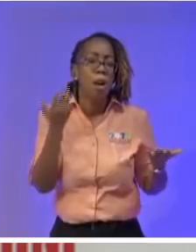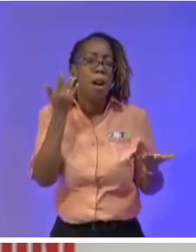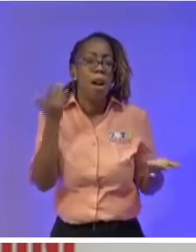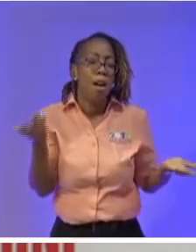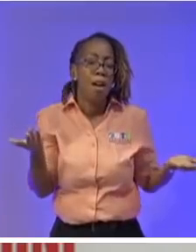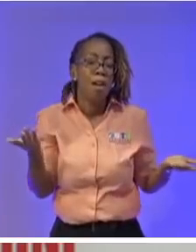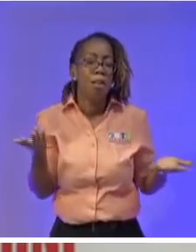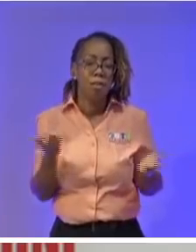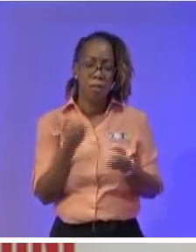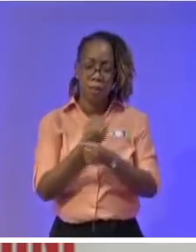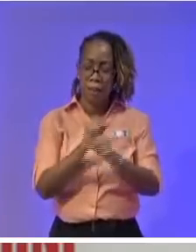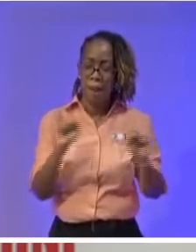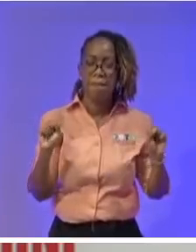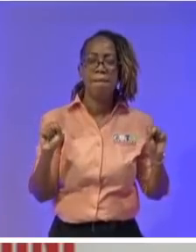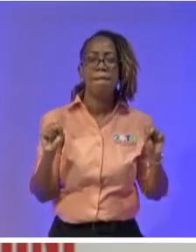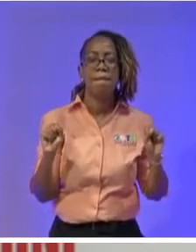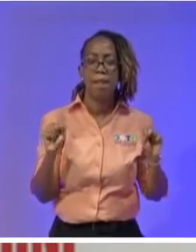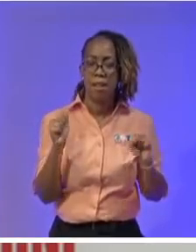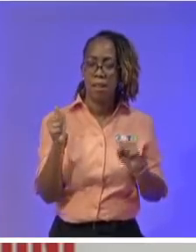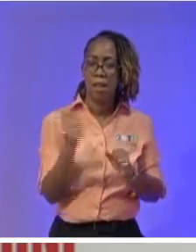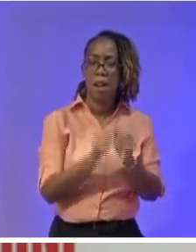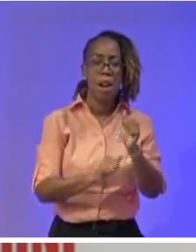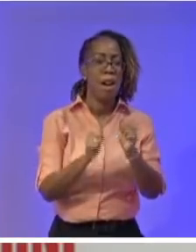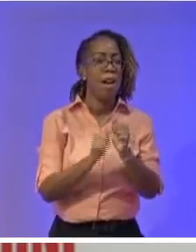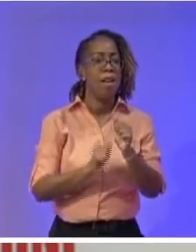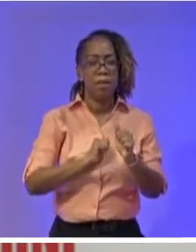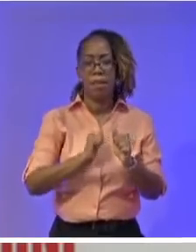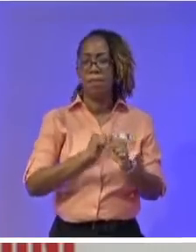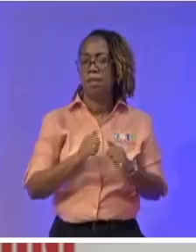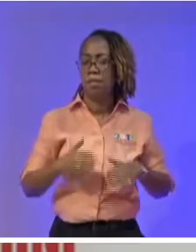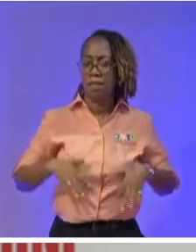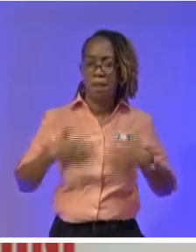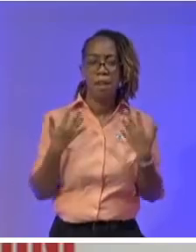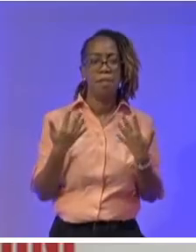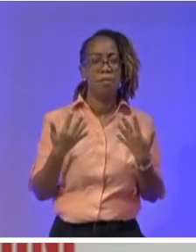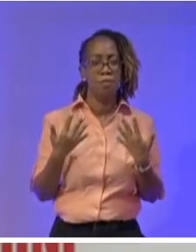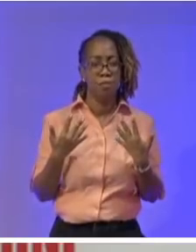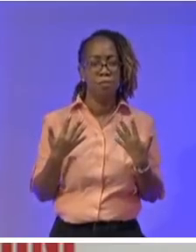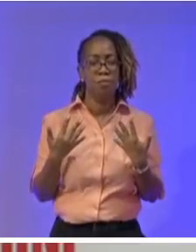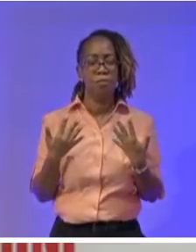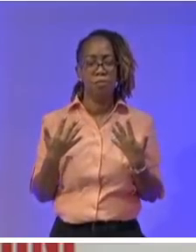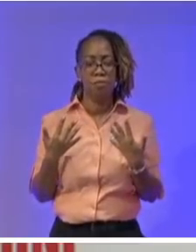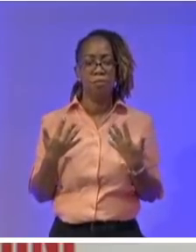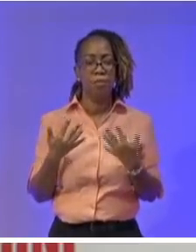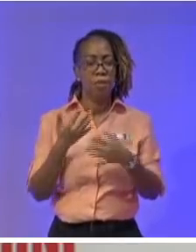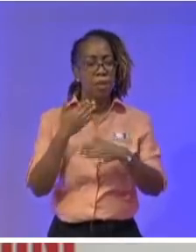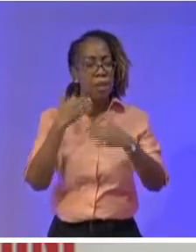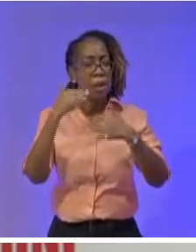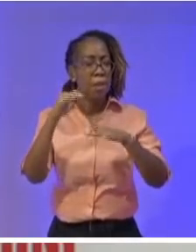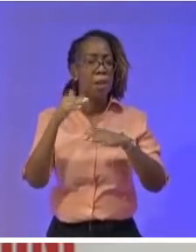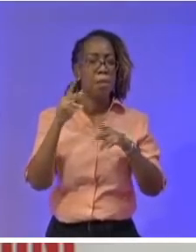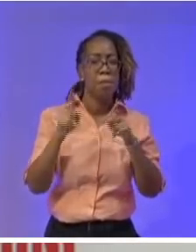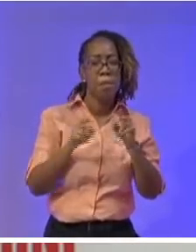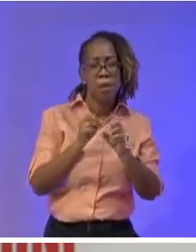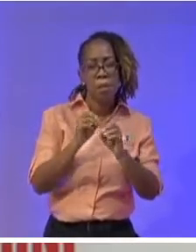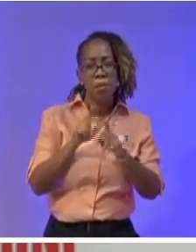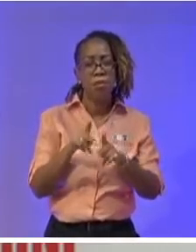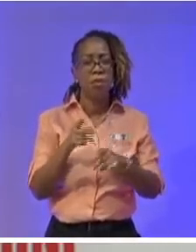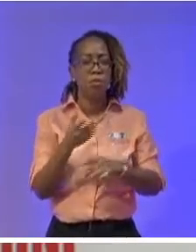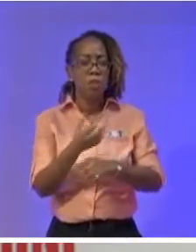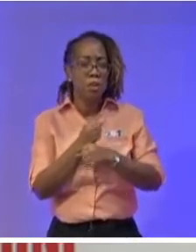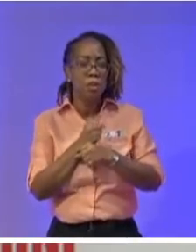save yourself from decreasing your chance of getting COVID, decreasing your chance of